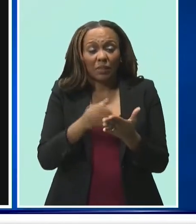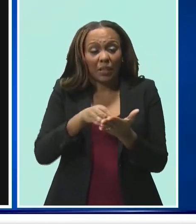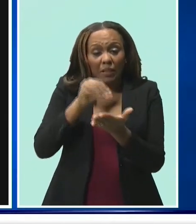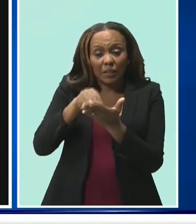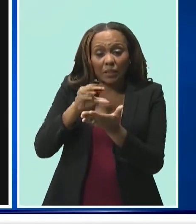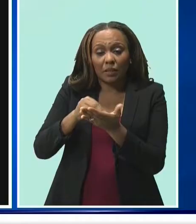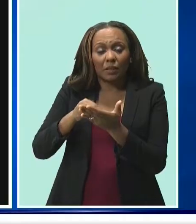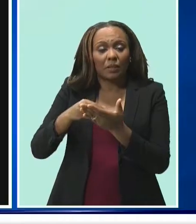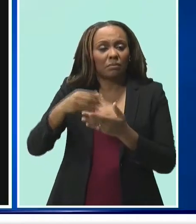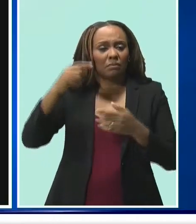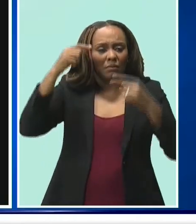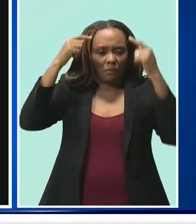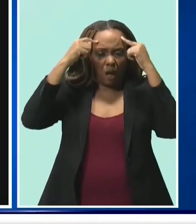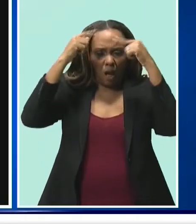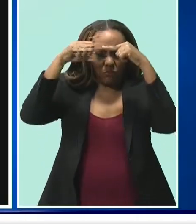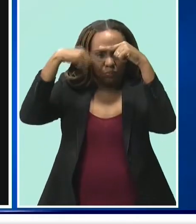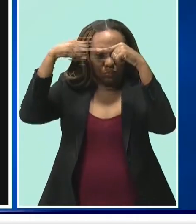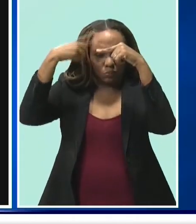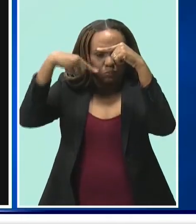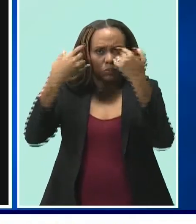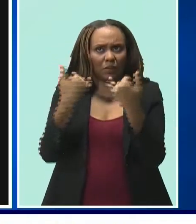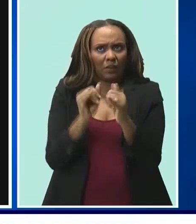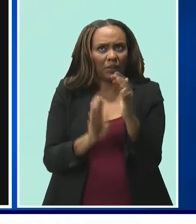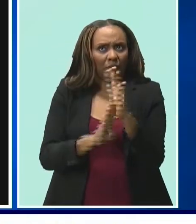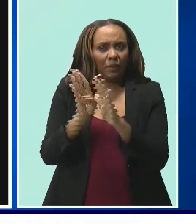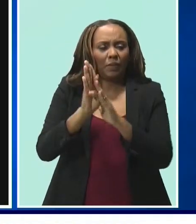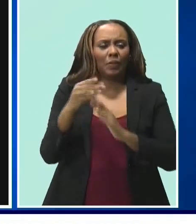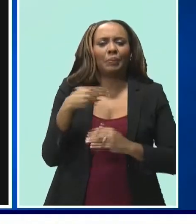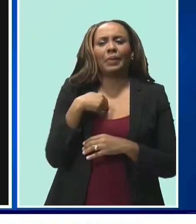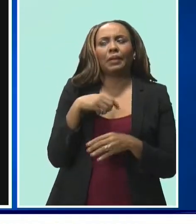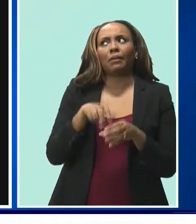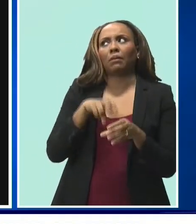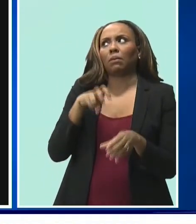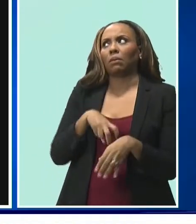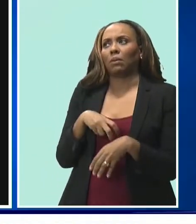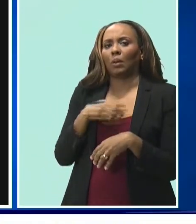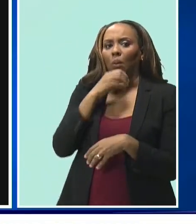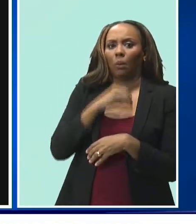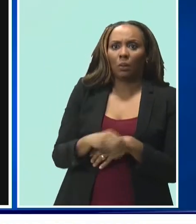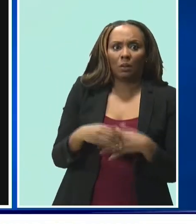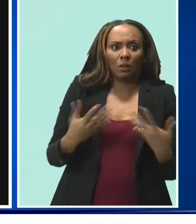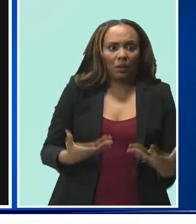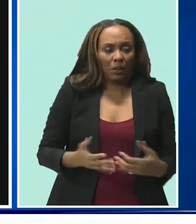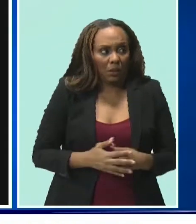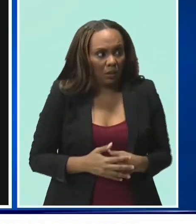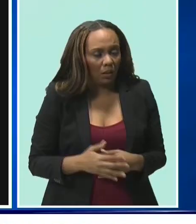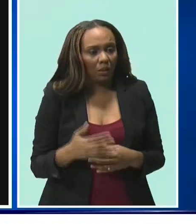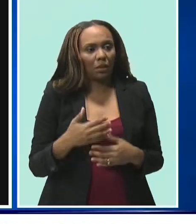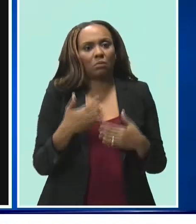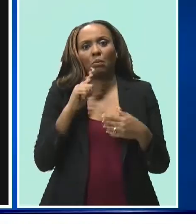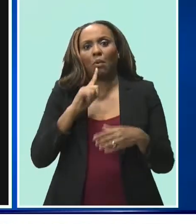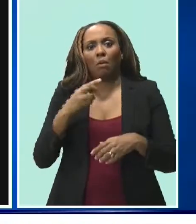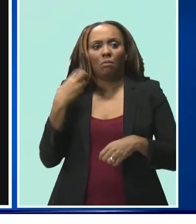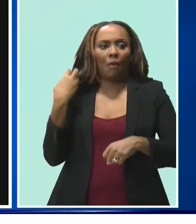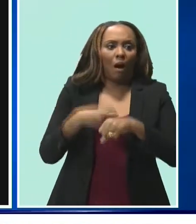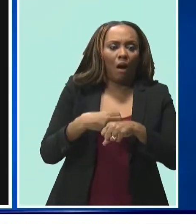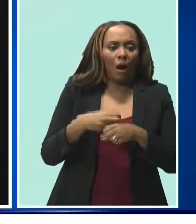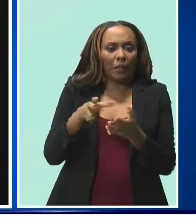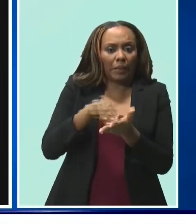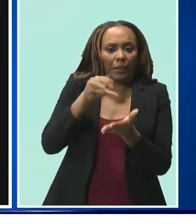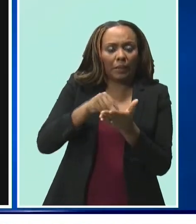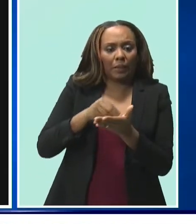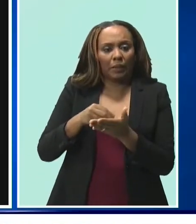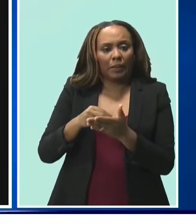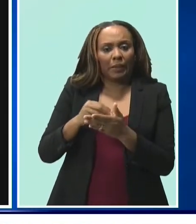still developing. That means I'm out of it. And this makes it much easier than trying to learn it later on in life.